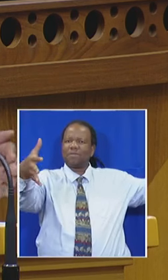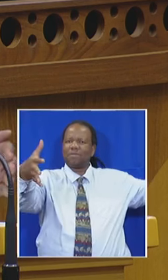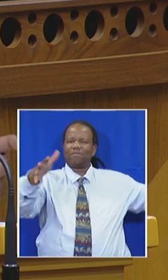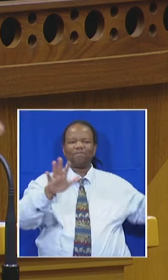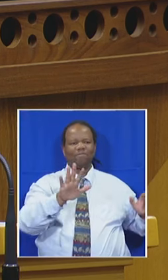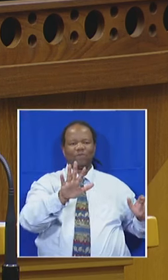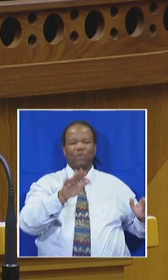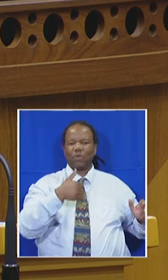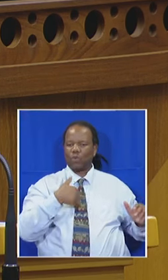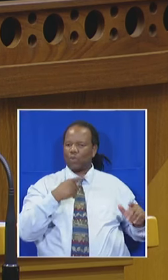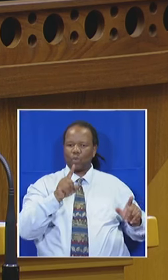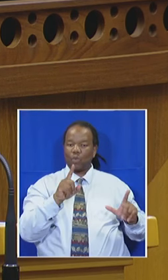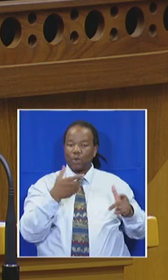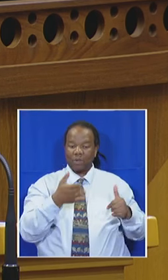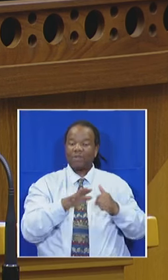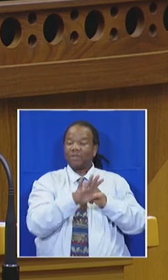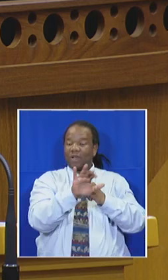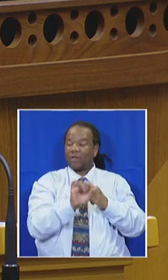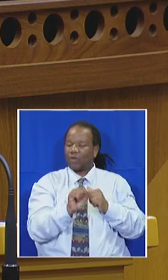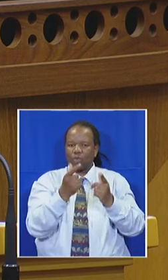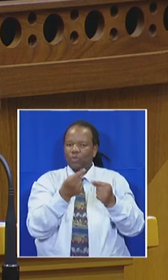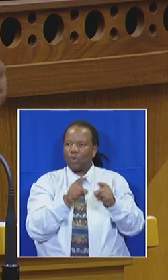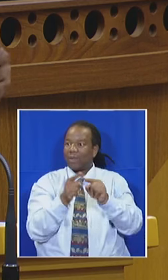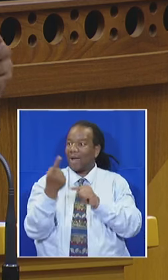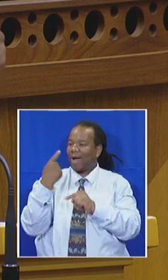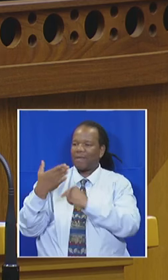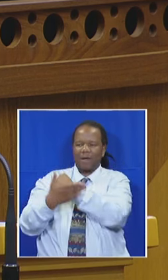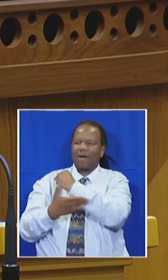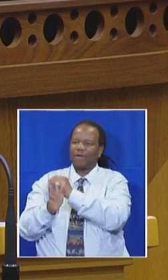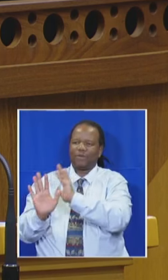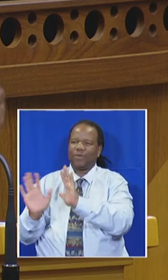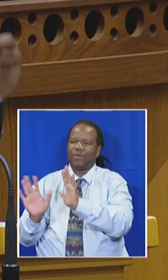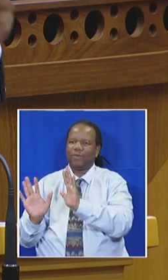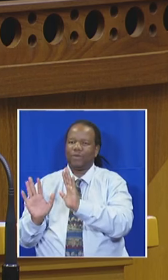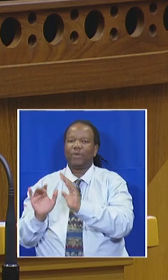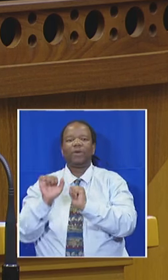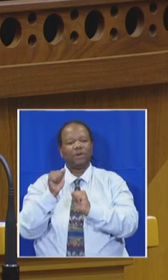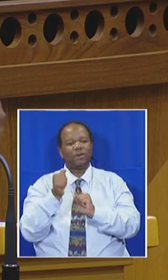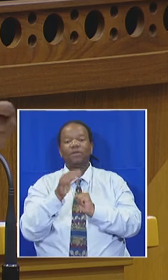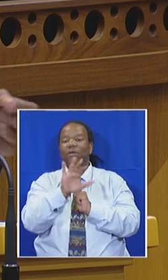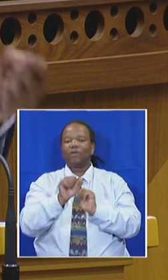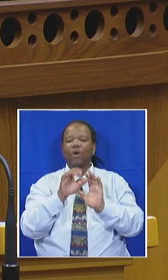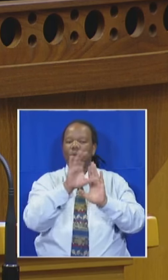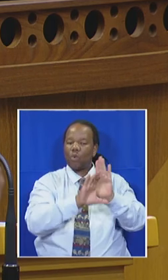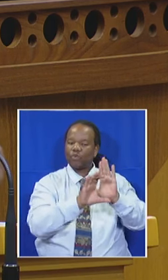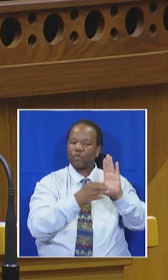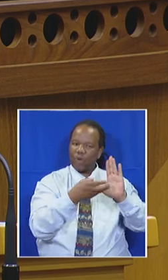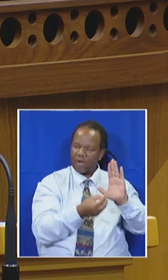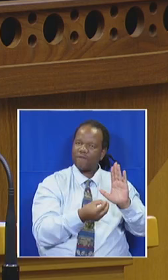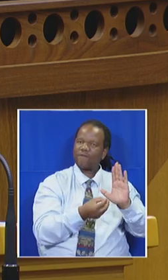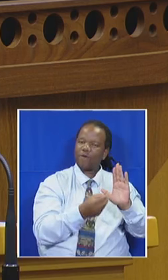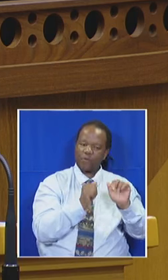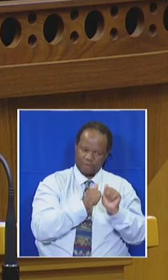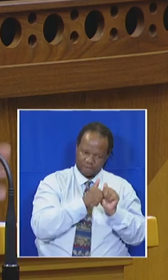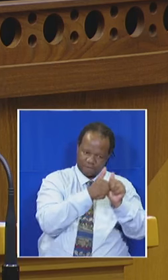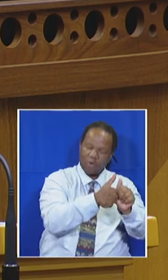of the world. We have the constitution, we have the law. It is going to be between or within the parameters of the